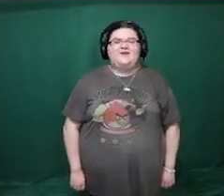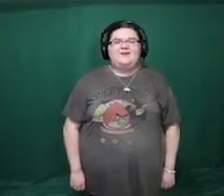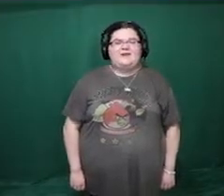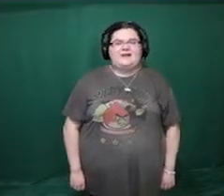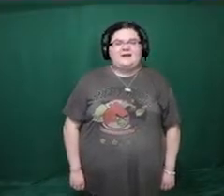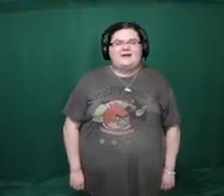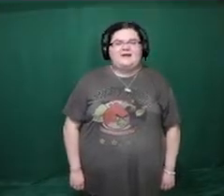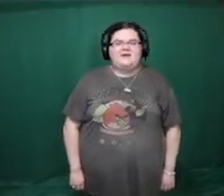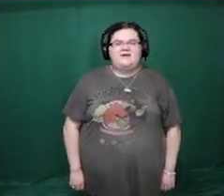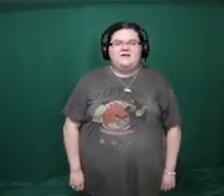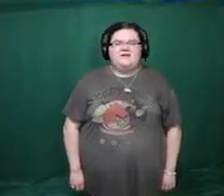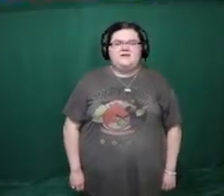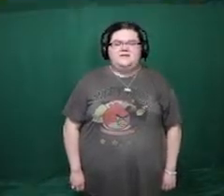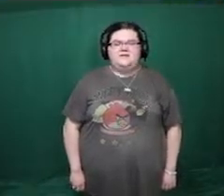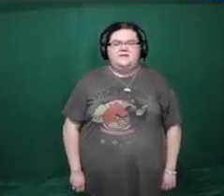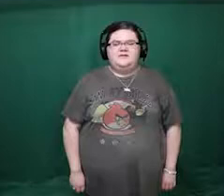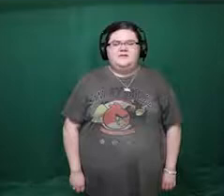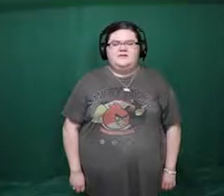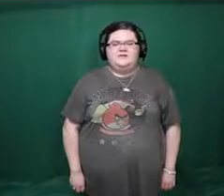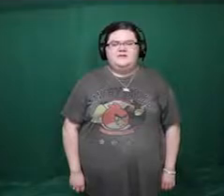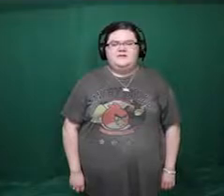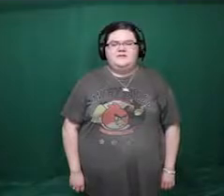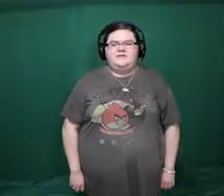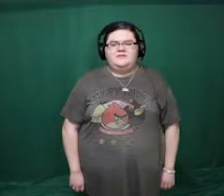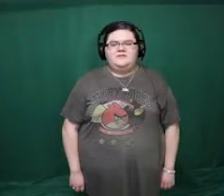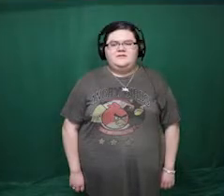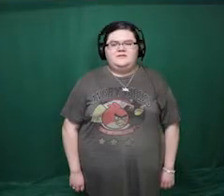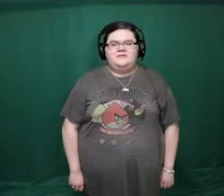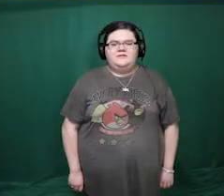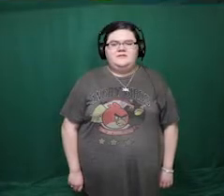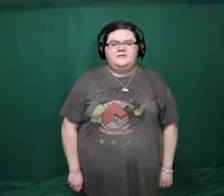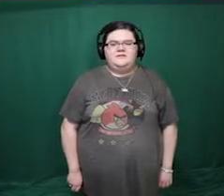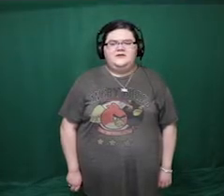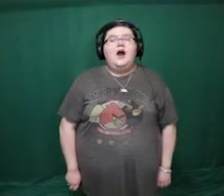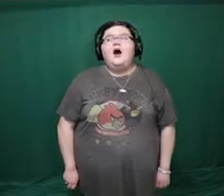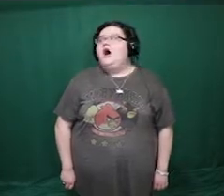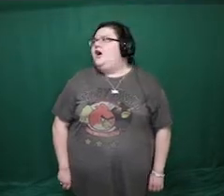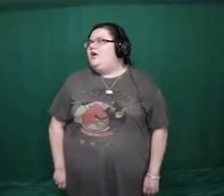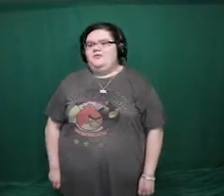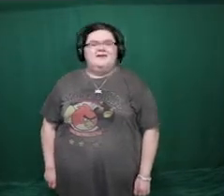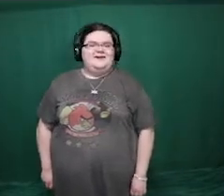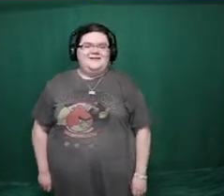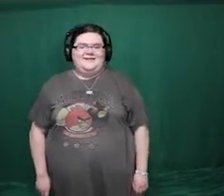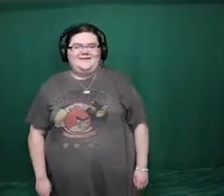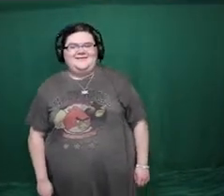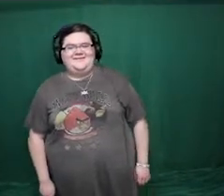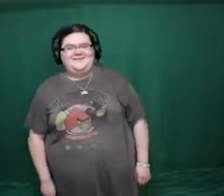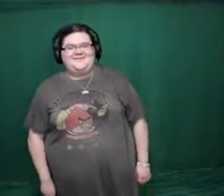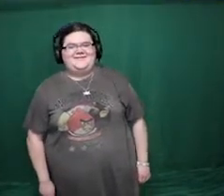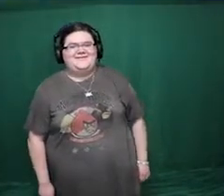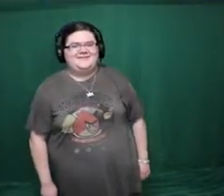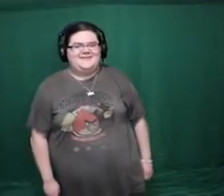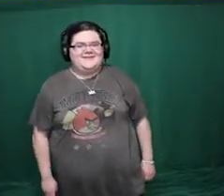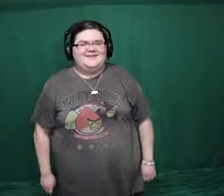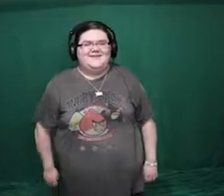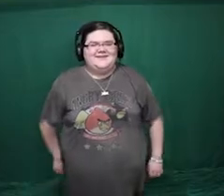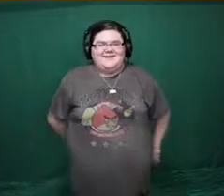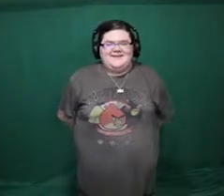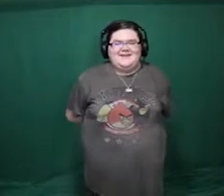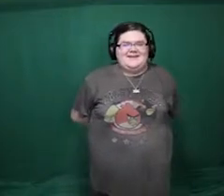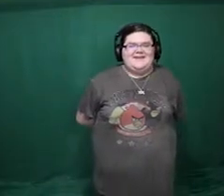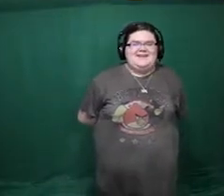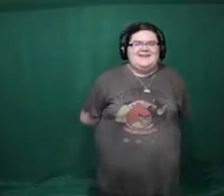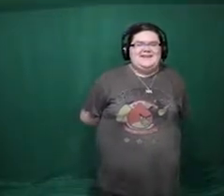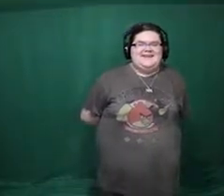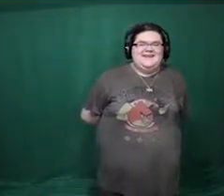Wait, I don't get it. They're making fun of me. That's why. Look, I finally found a game I'm quite good at. If